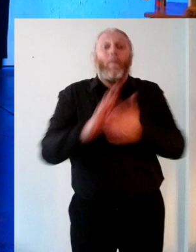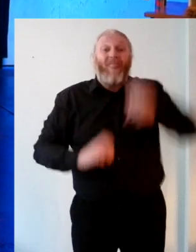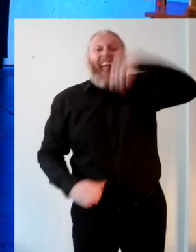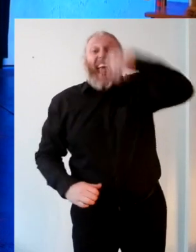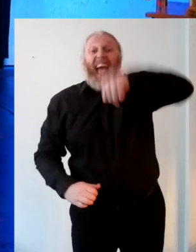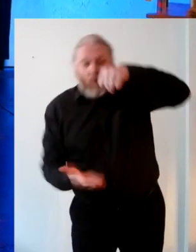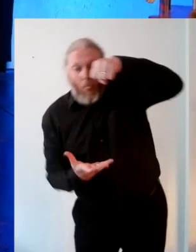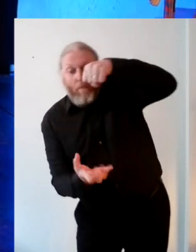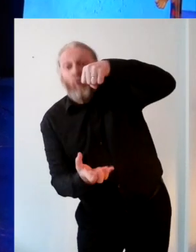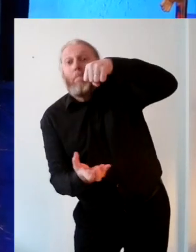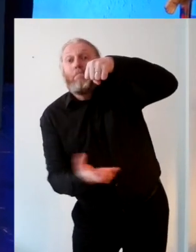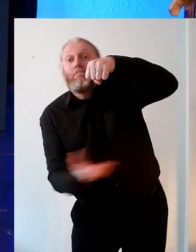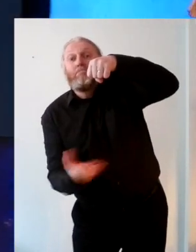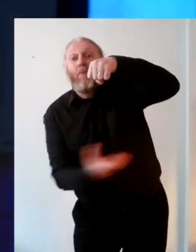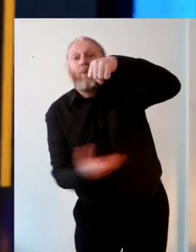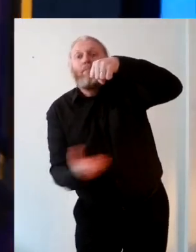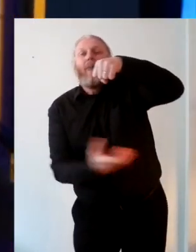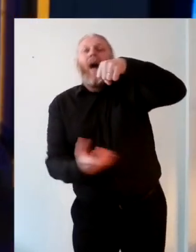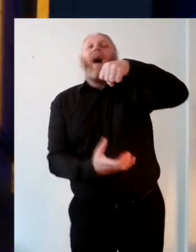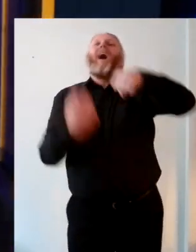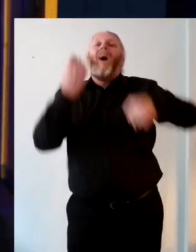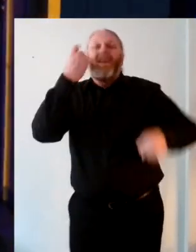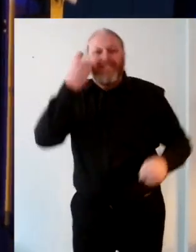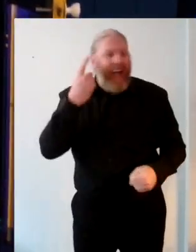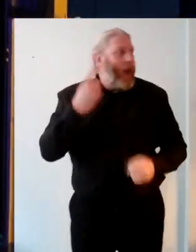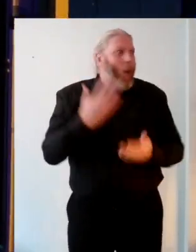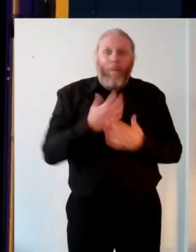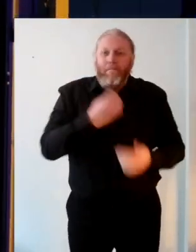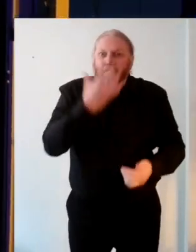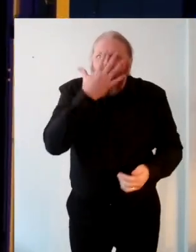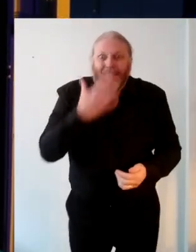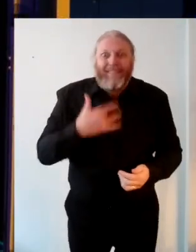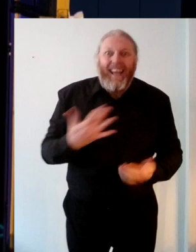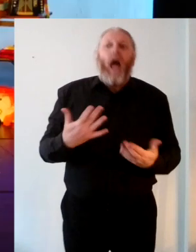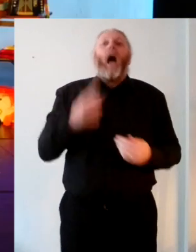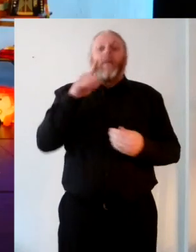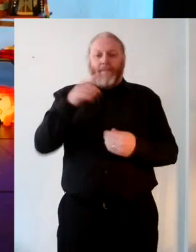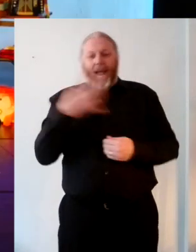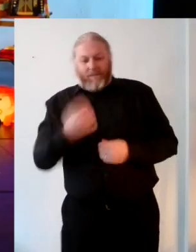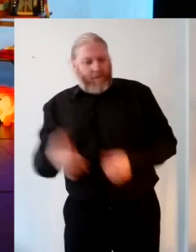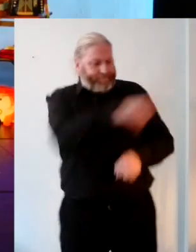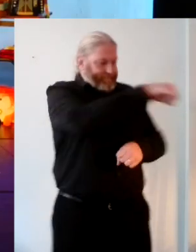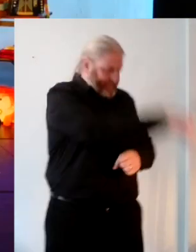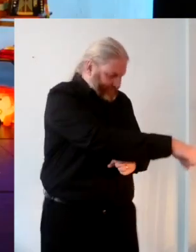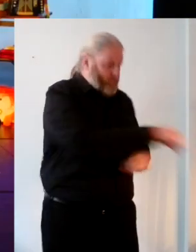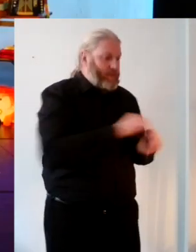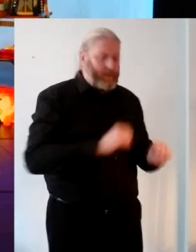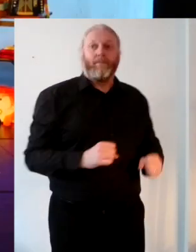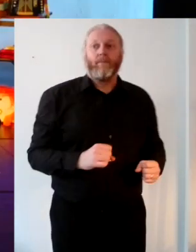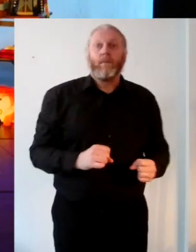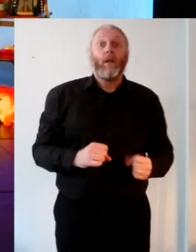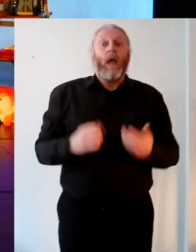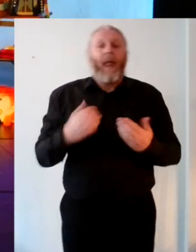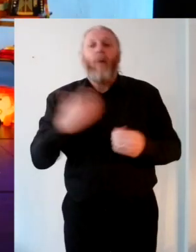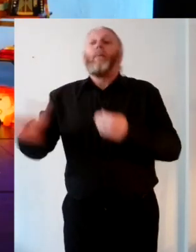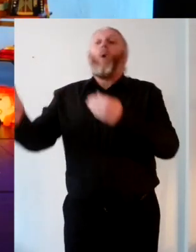I see. Oh, the bottom of the case. How embarrassing. Yes, there it is. I'll pop it there. Right, let's just close